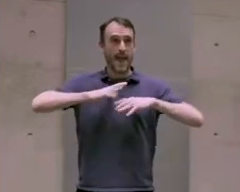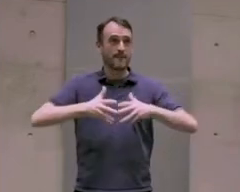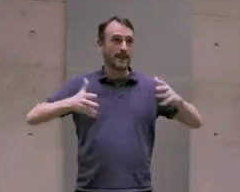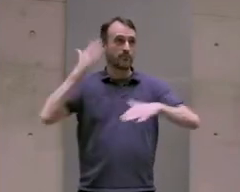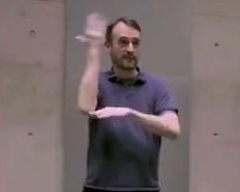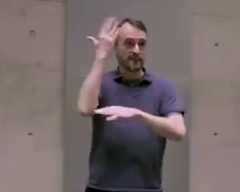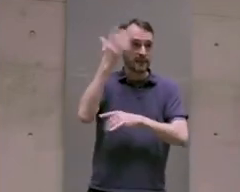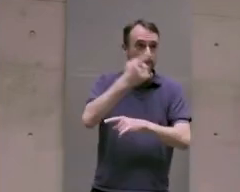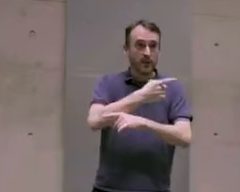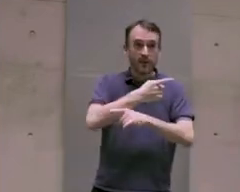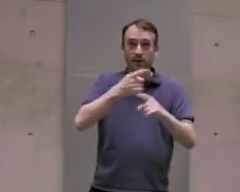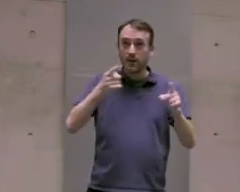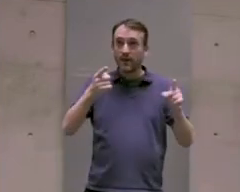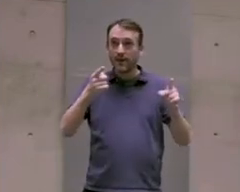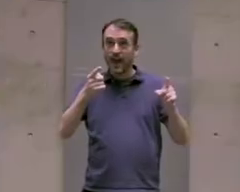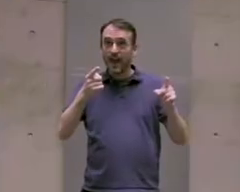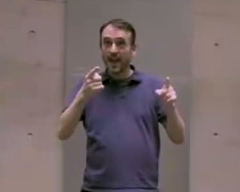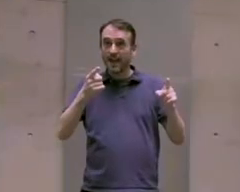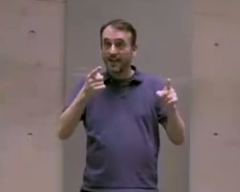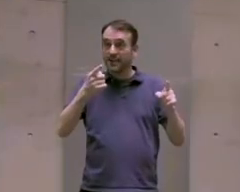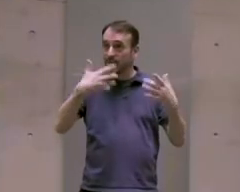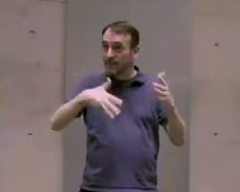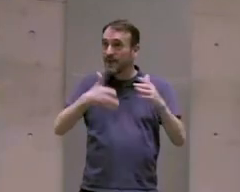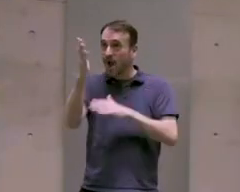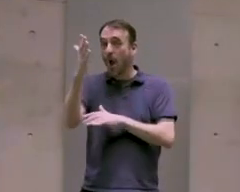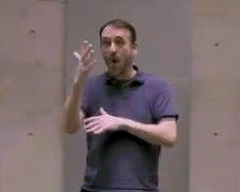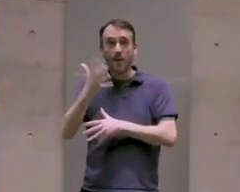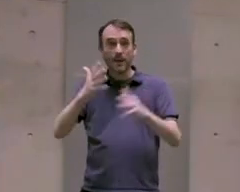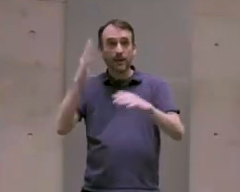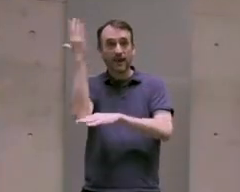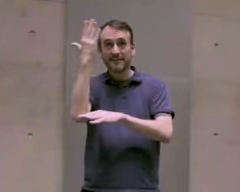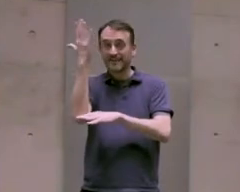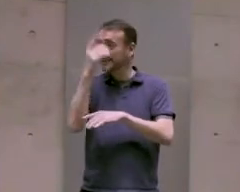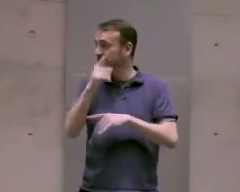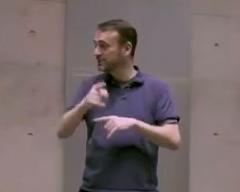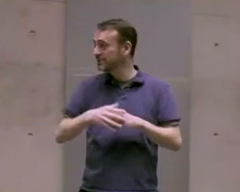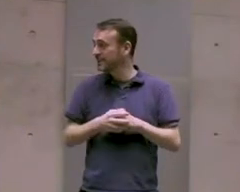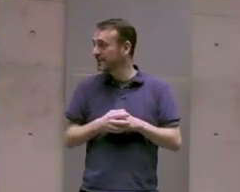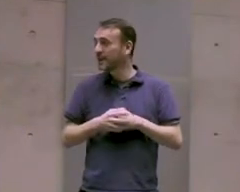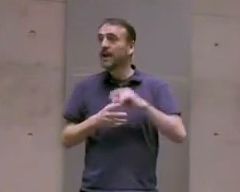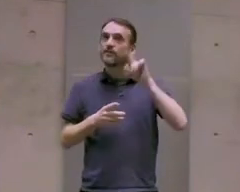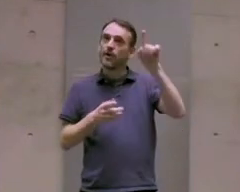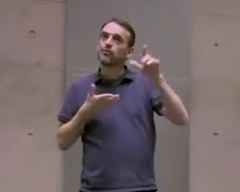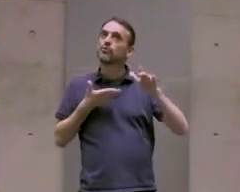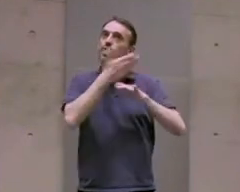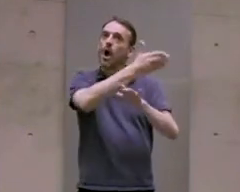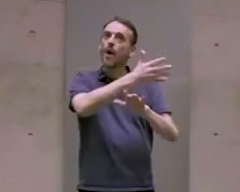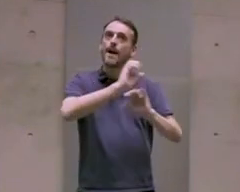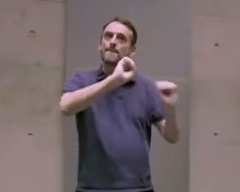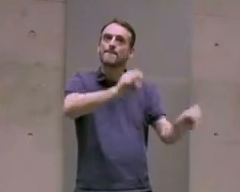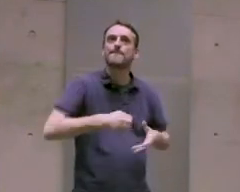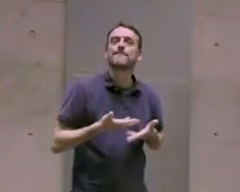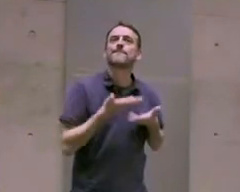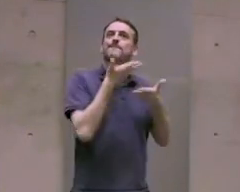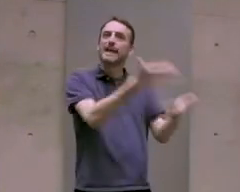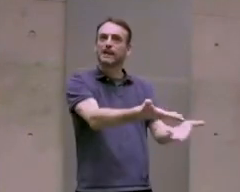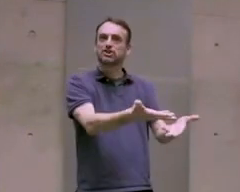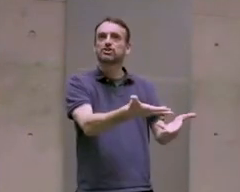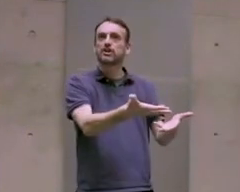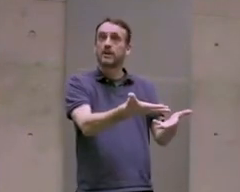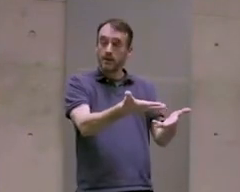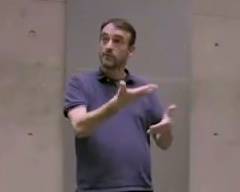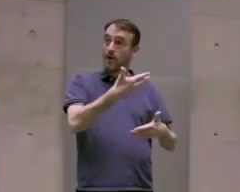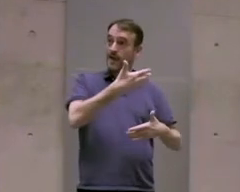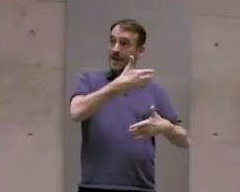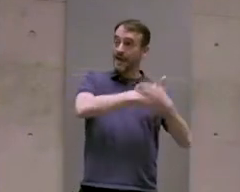for a big presentation as an adult? Like, a couple... Right, but those were mostly you pitching things, right? And that's what it is in